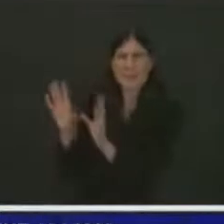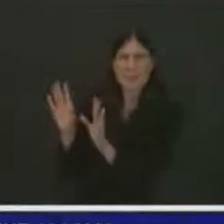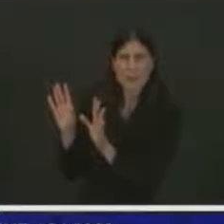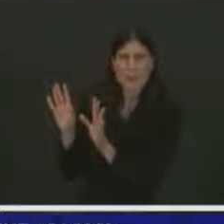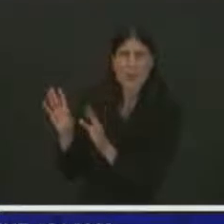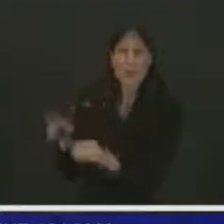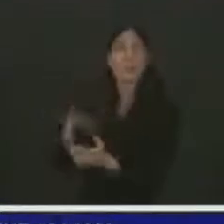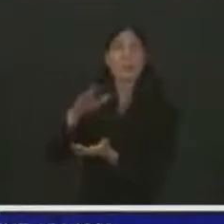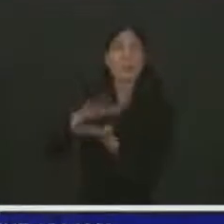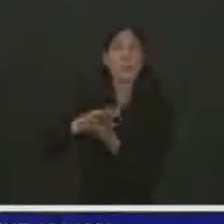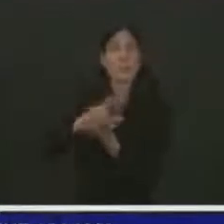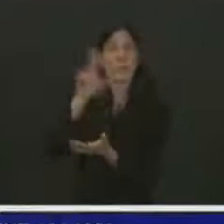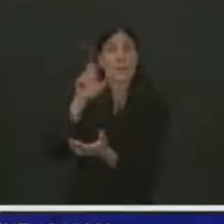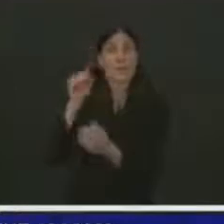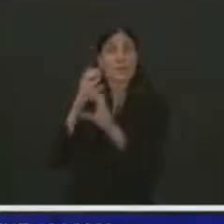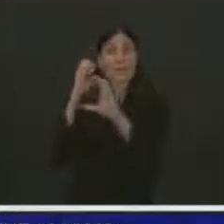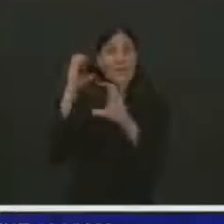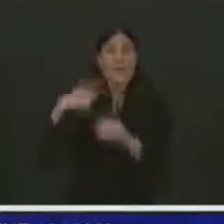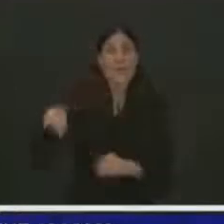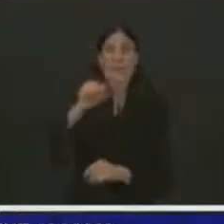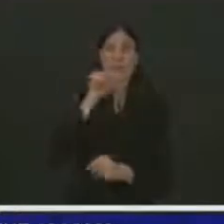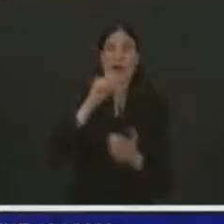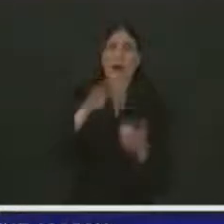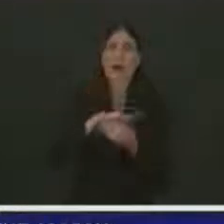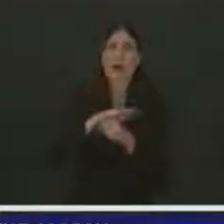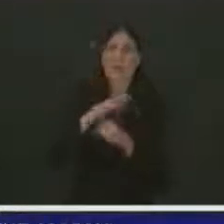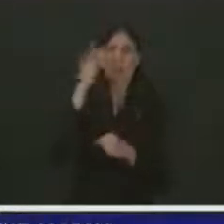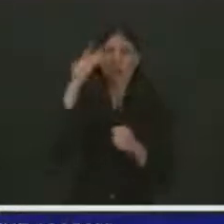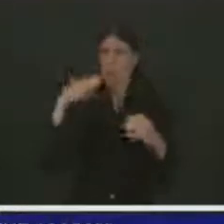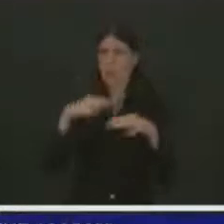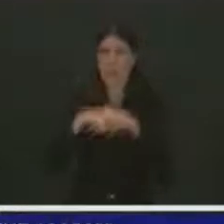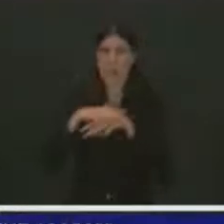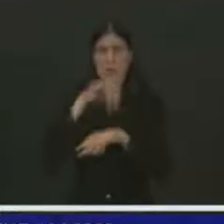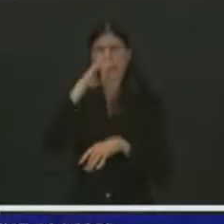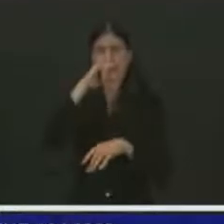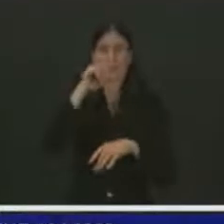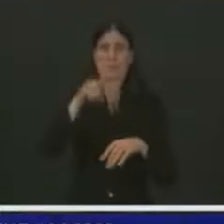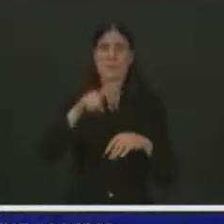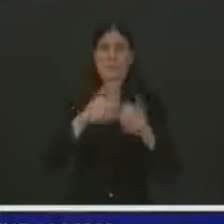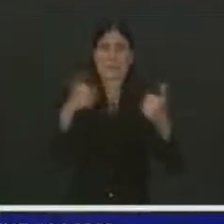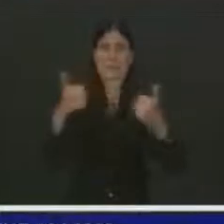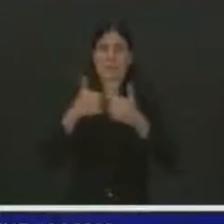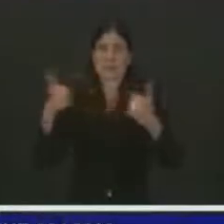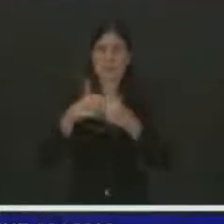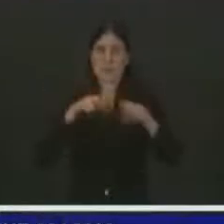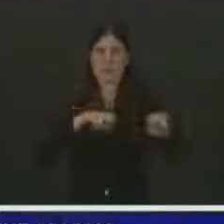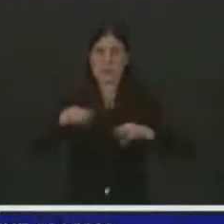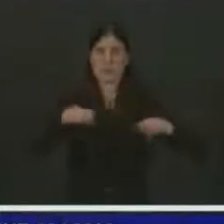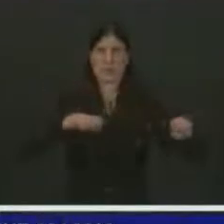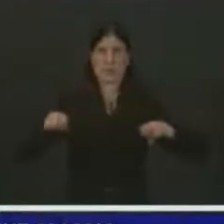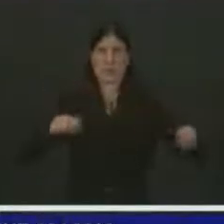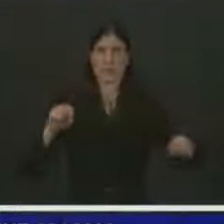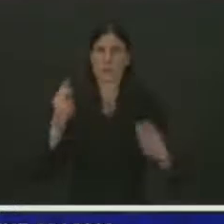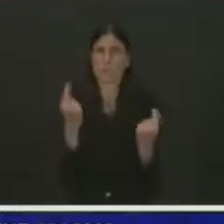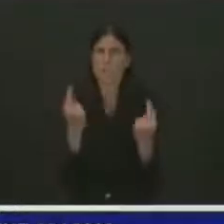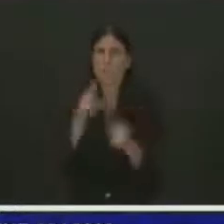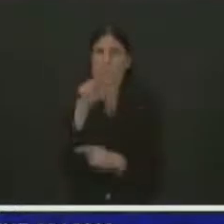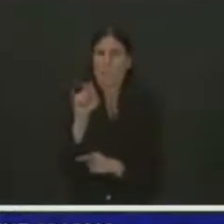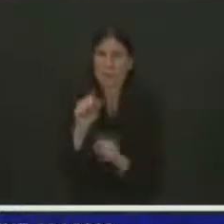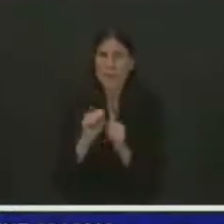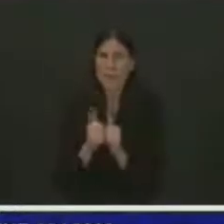Yeah. I've heard from a lot of school districts. Which What do you is say real. about that? Yes, let me say a couple things because this is confusing because there's so many pots of money